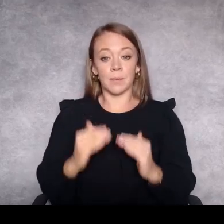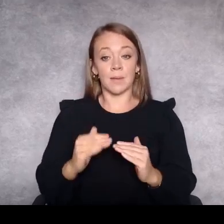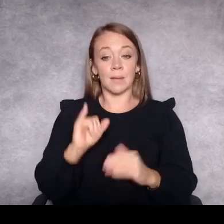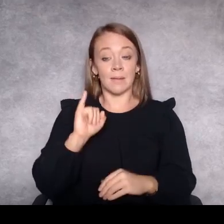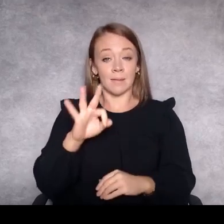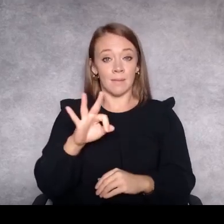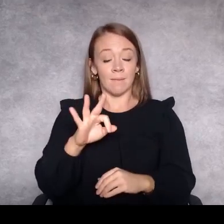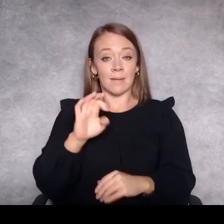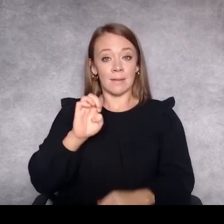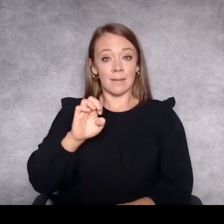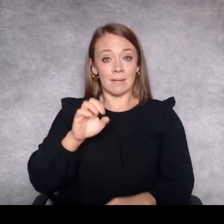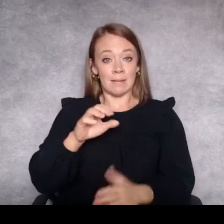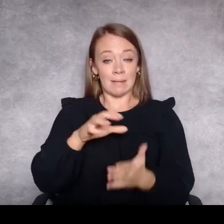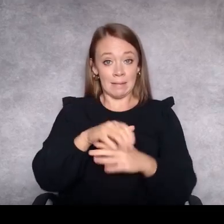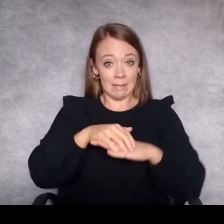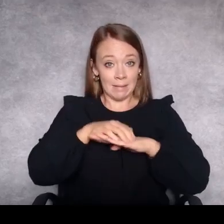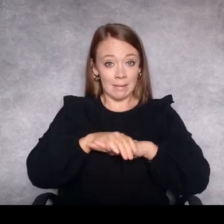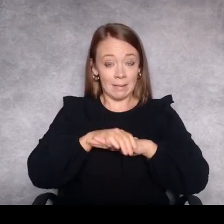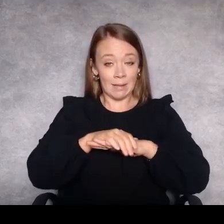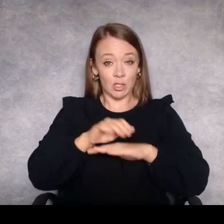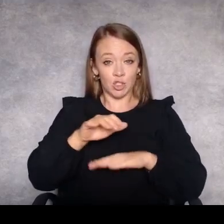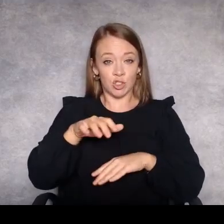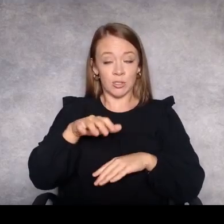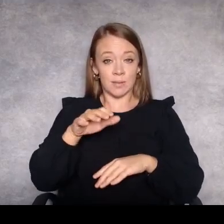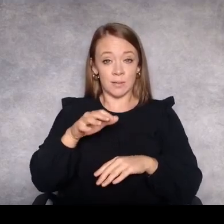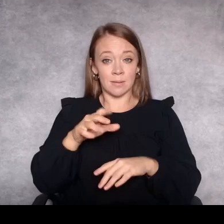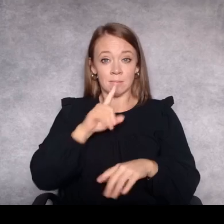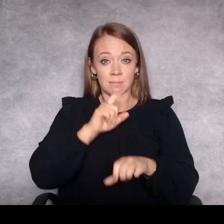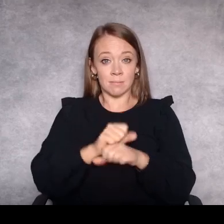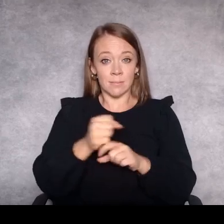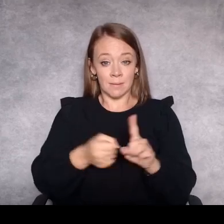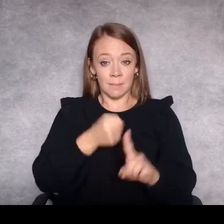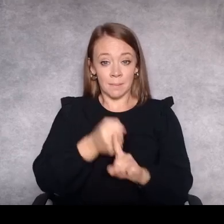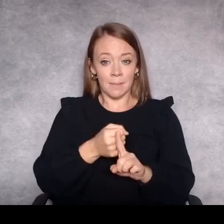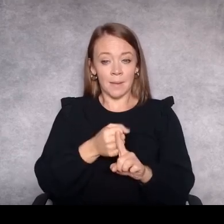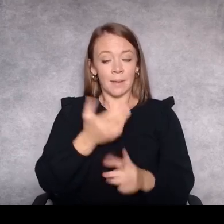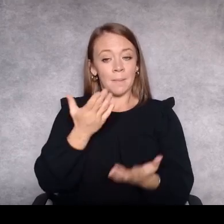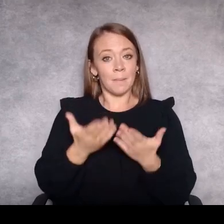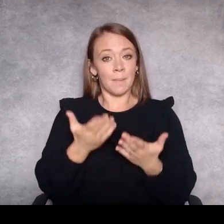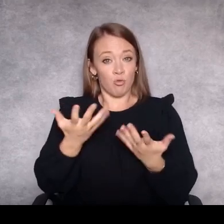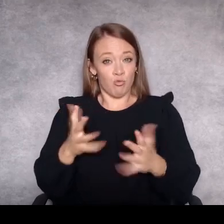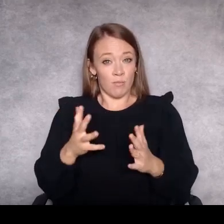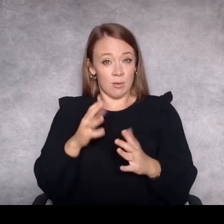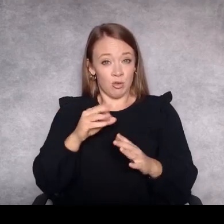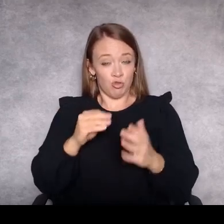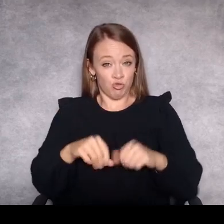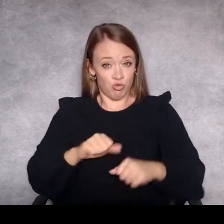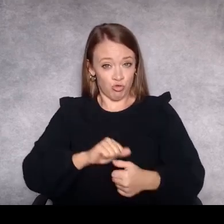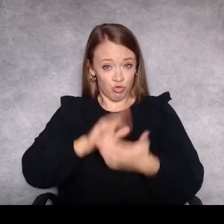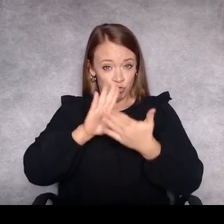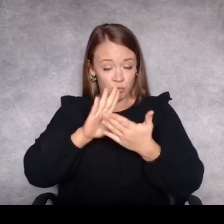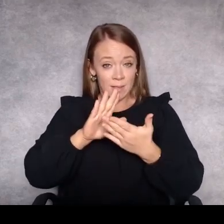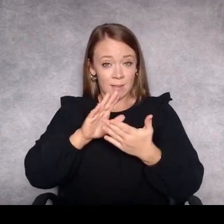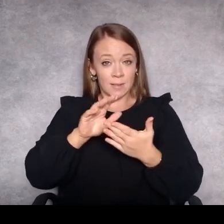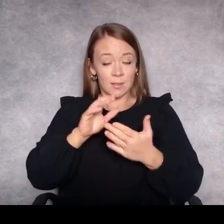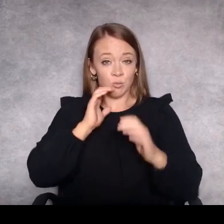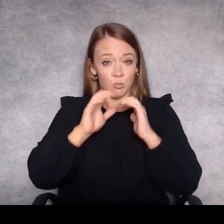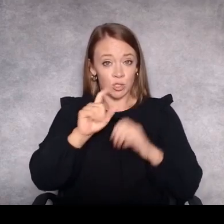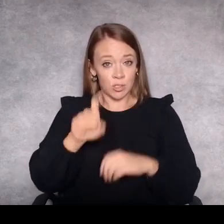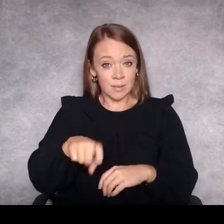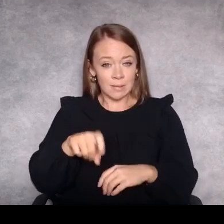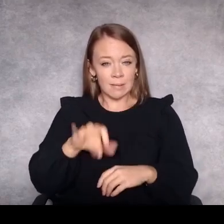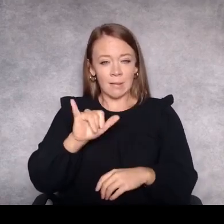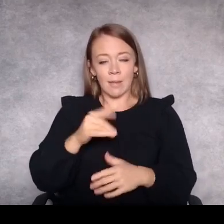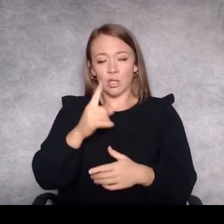If EL is a factor, have communication needs and related services been addressed? Now, these are just some of the